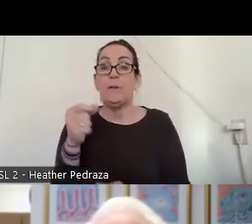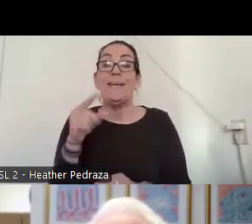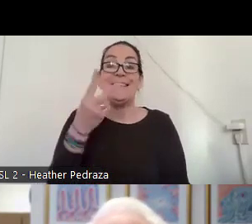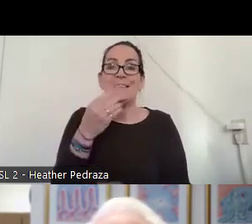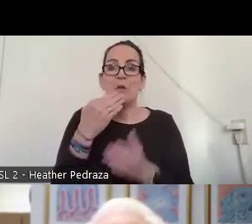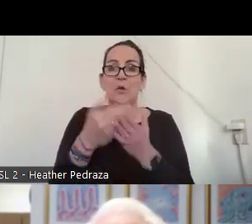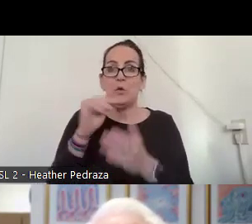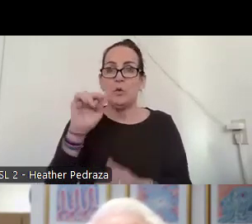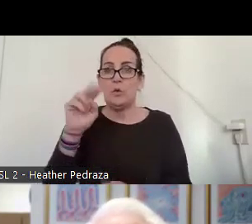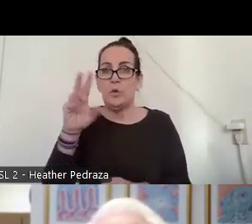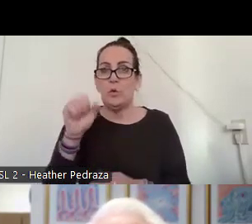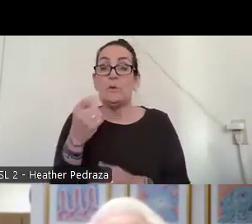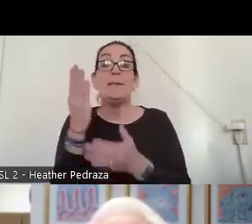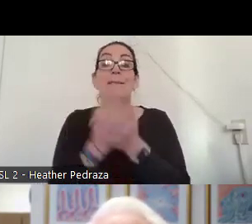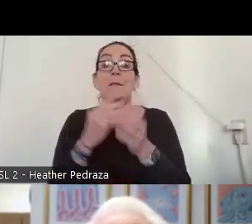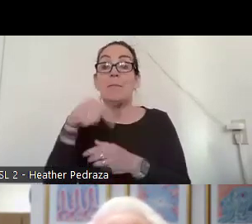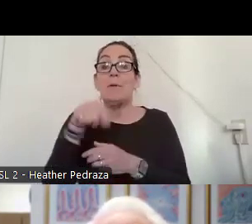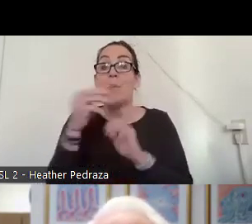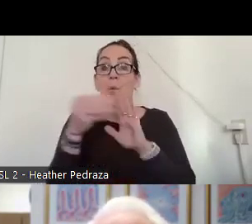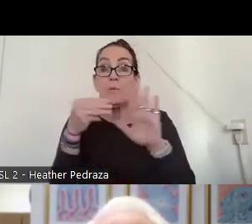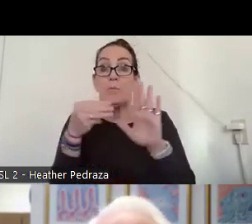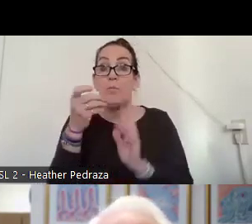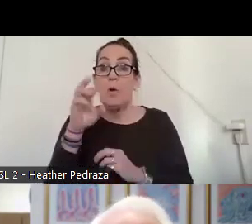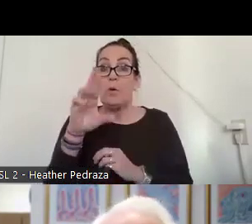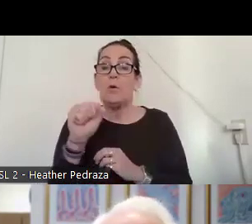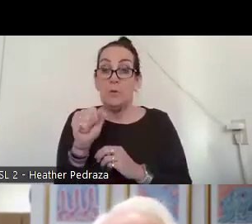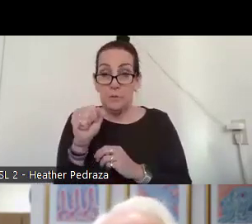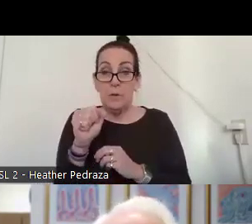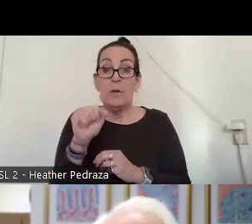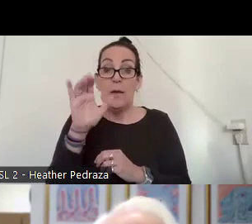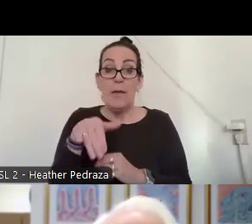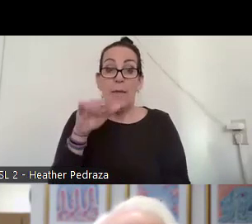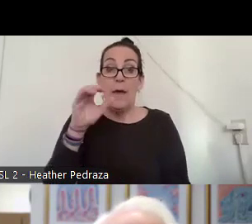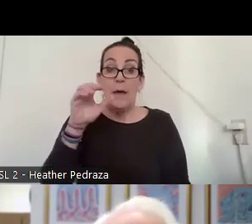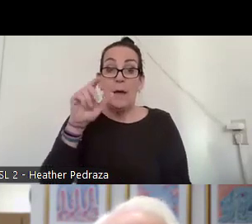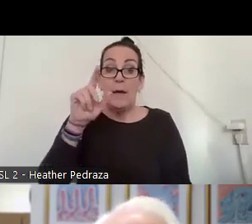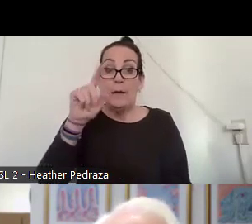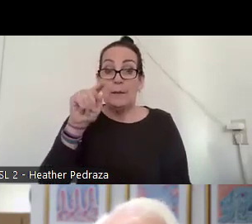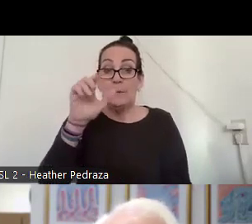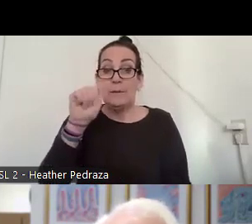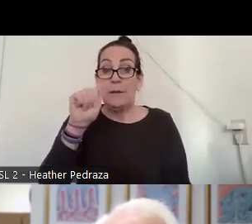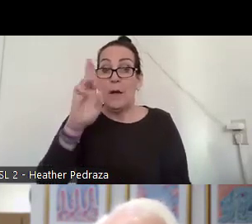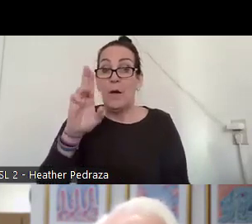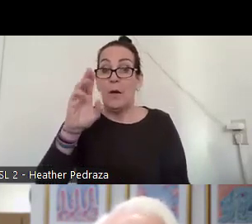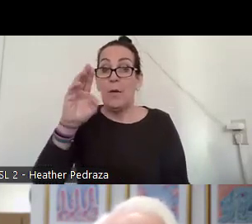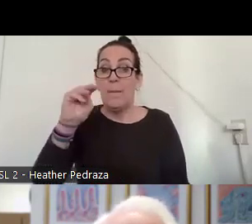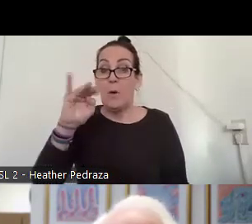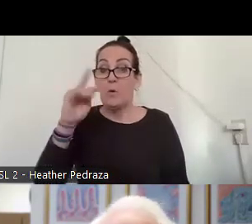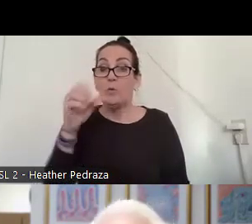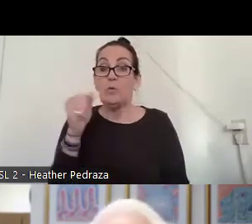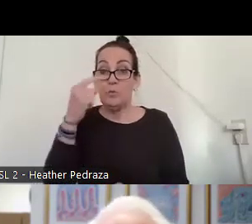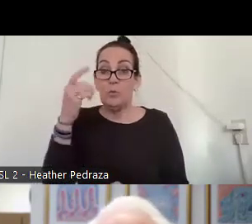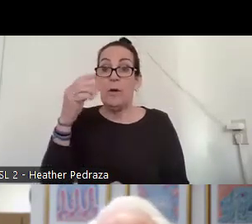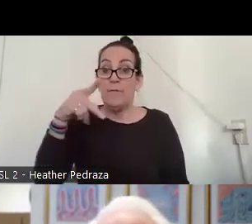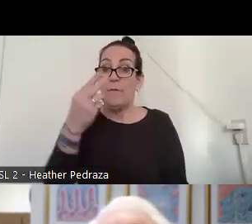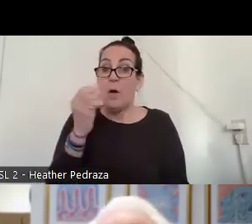that some of the markers, that phospho-tau marker that we talked about, is also reducing. The